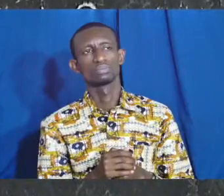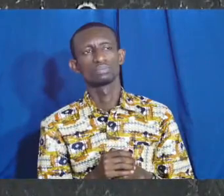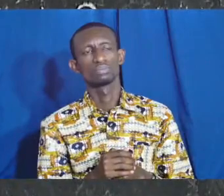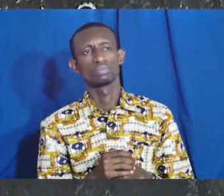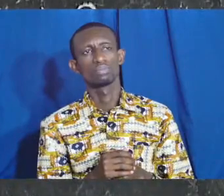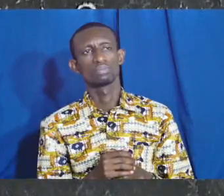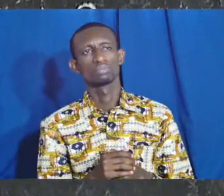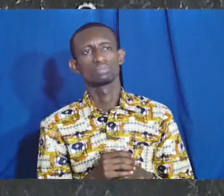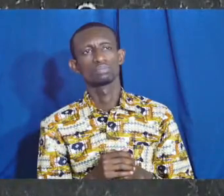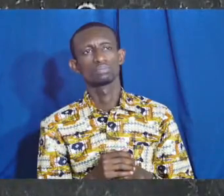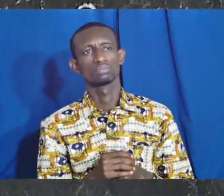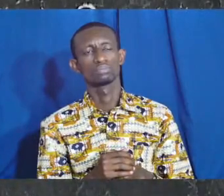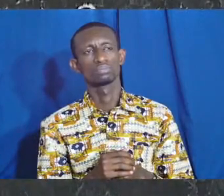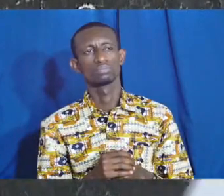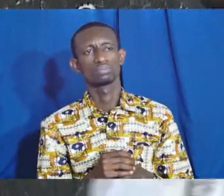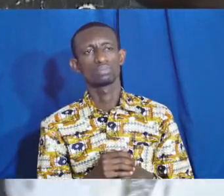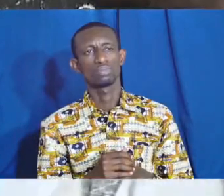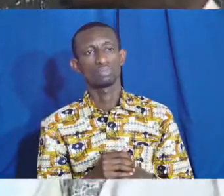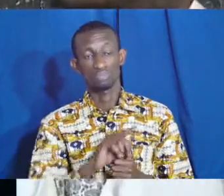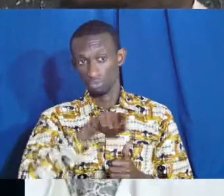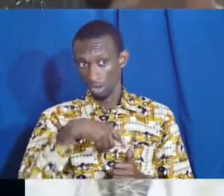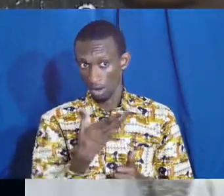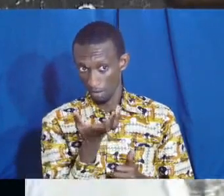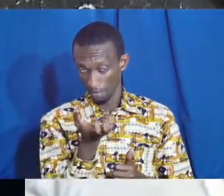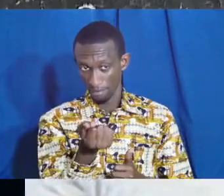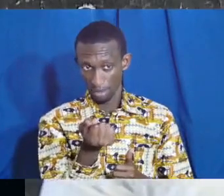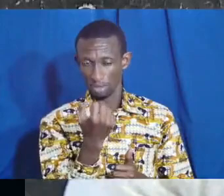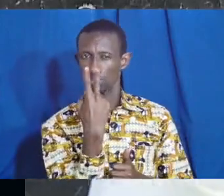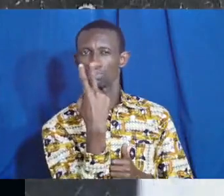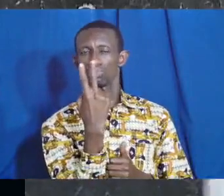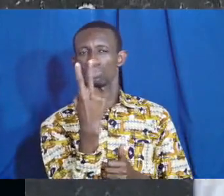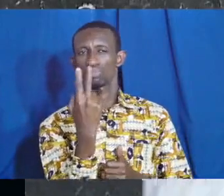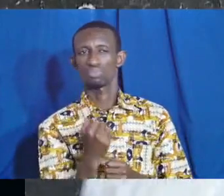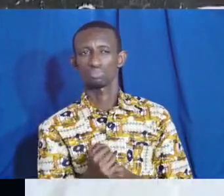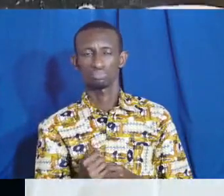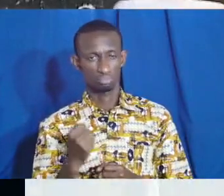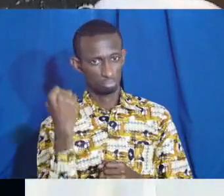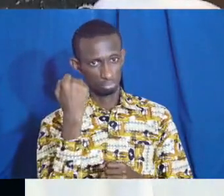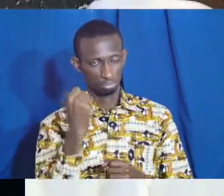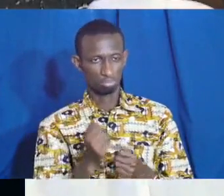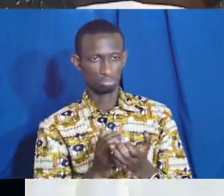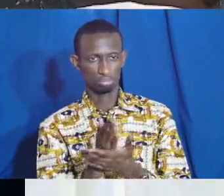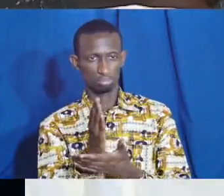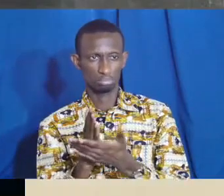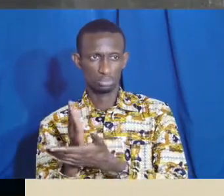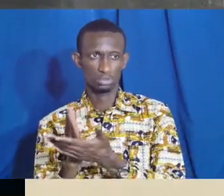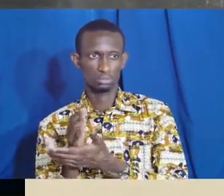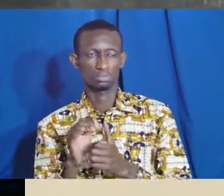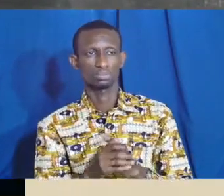Types of enzymes. We have two major types of enzymes. One